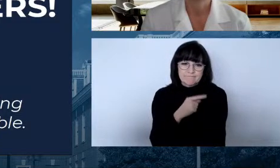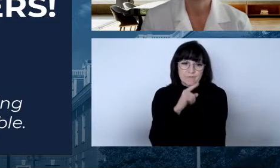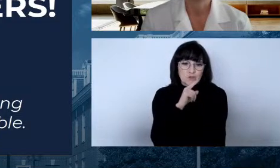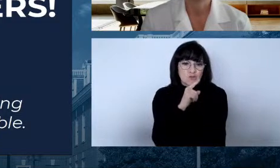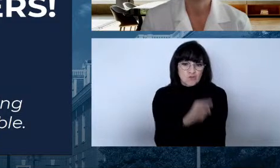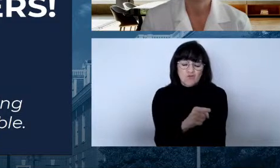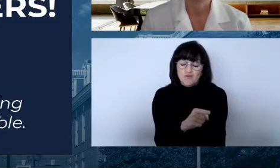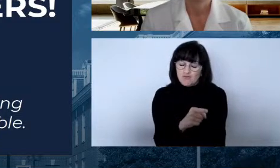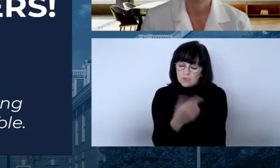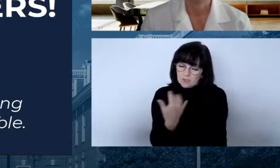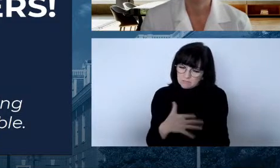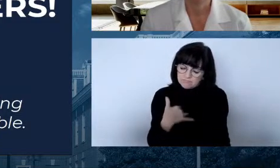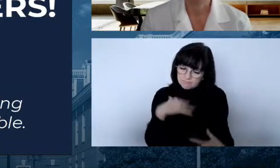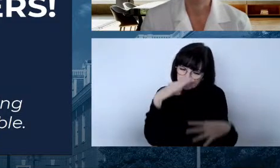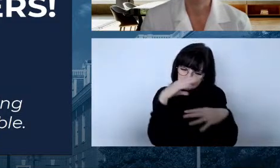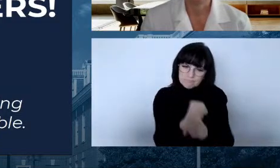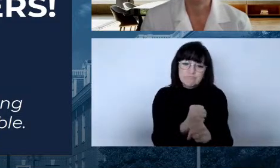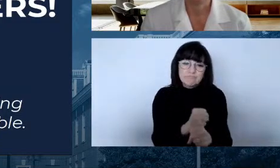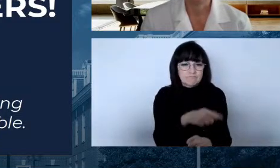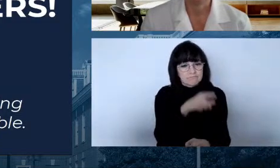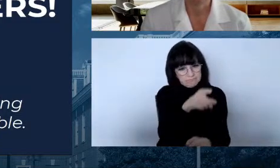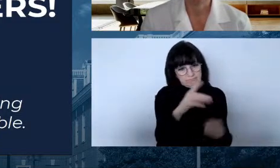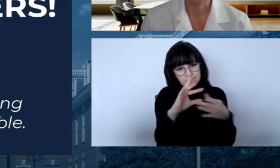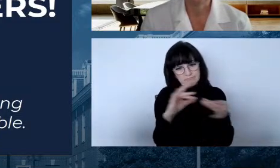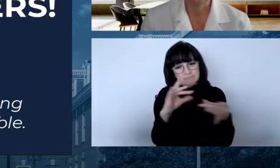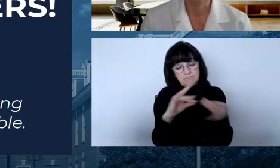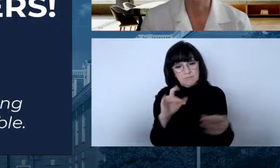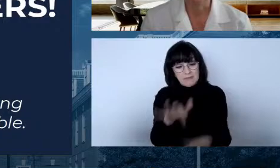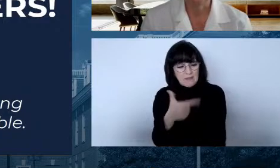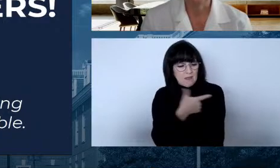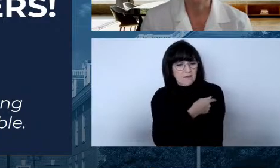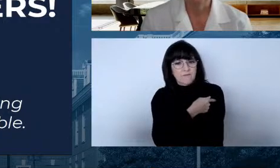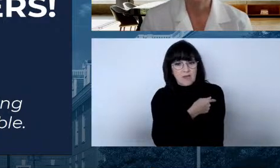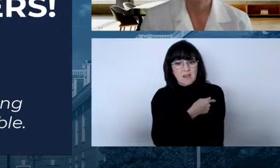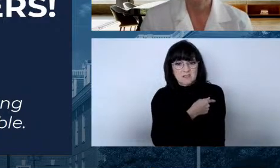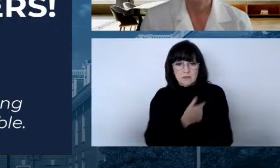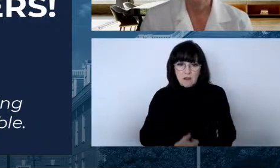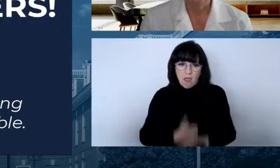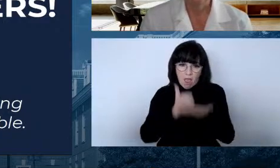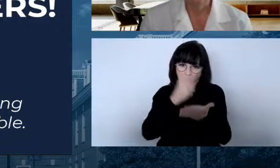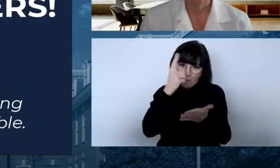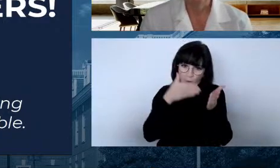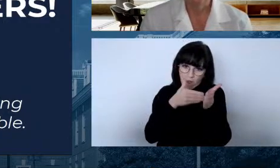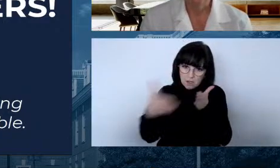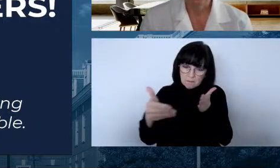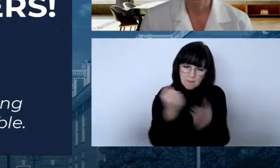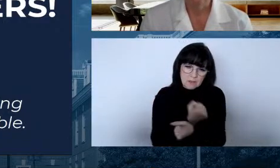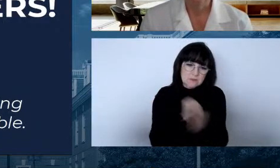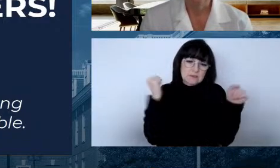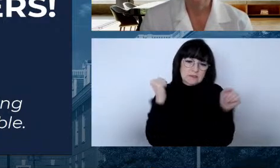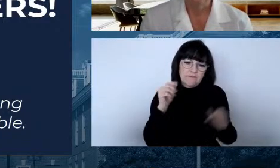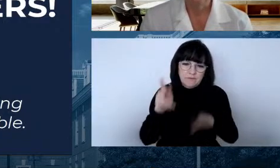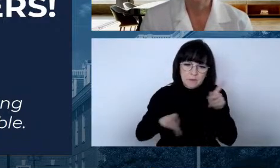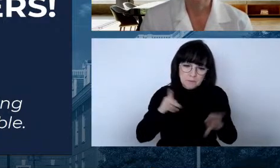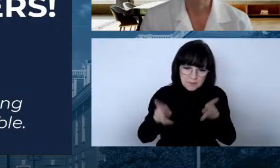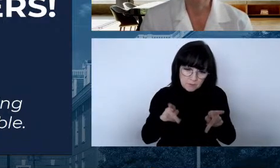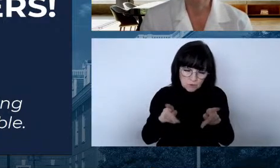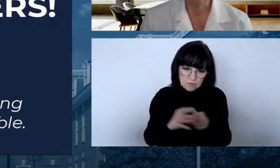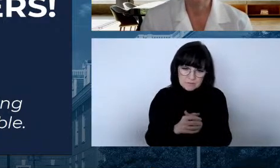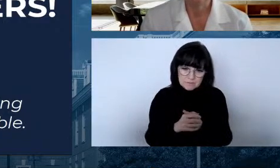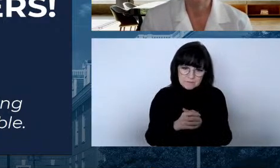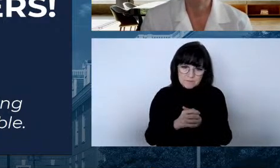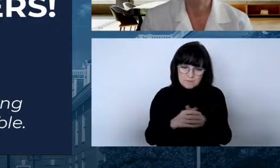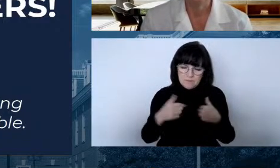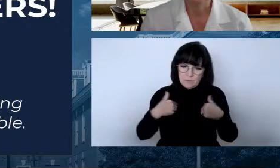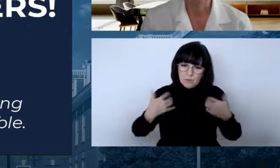deaths. And I think that's pretty eye-opening. So along those lines, though, I want